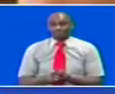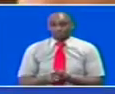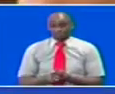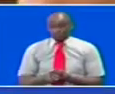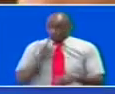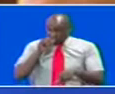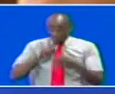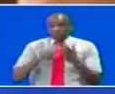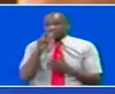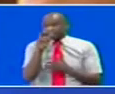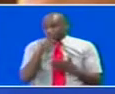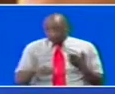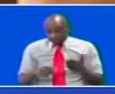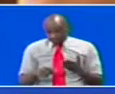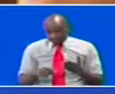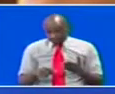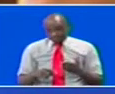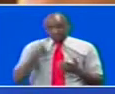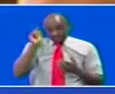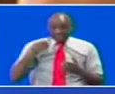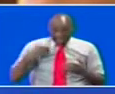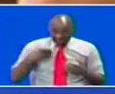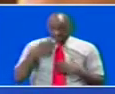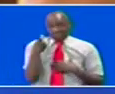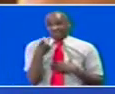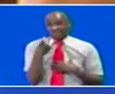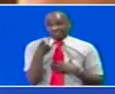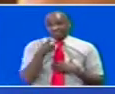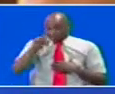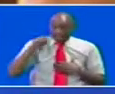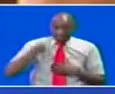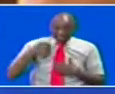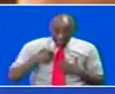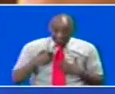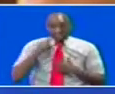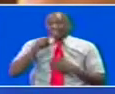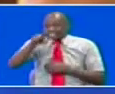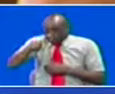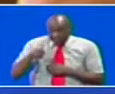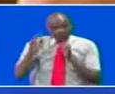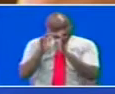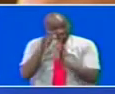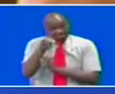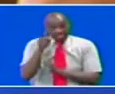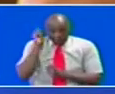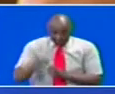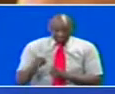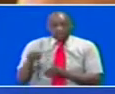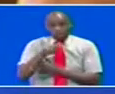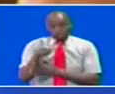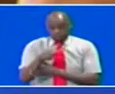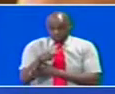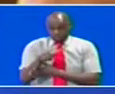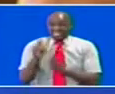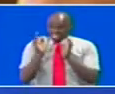that it has to be in demand. And to reach that demand of internet, you have to be local. Internet